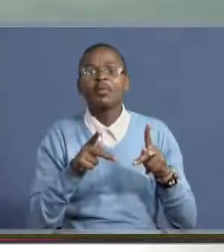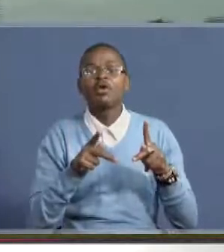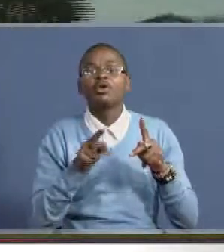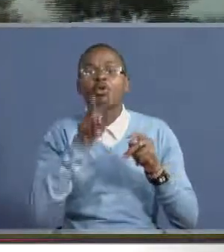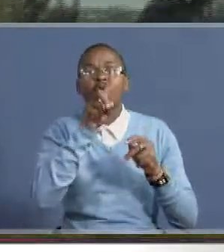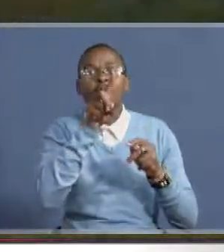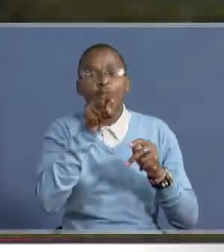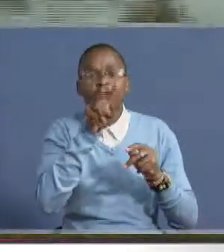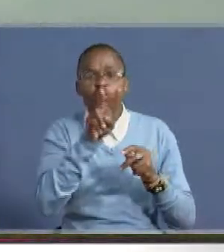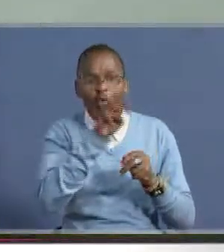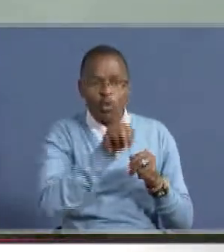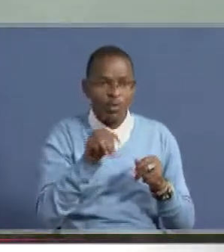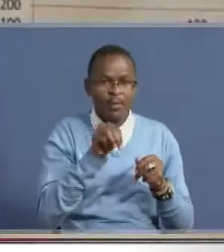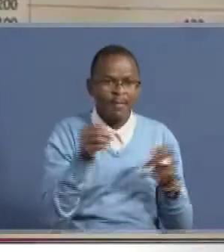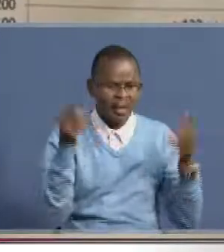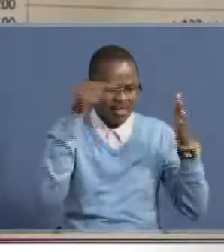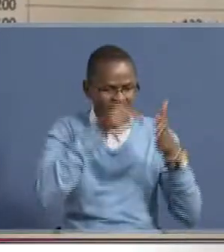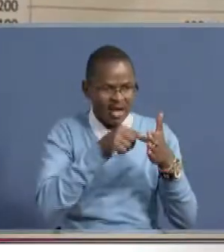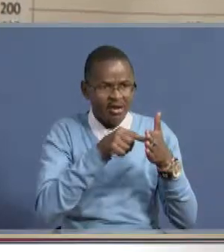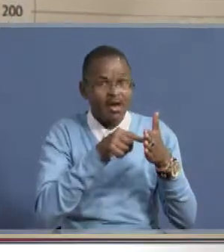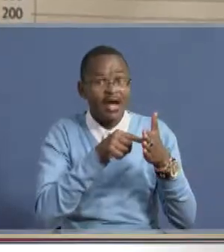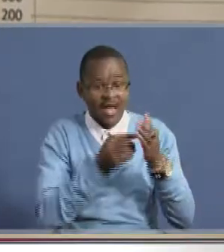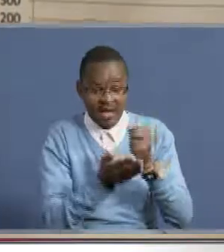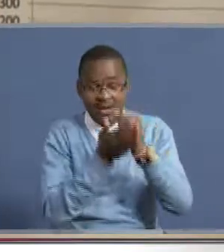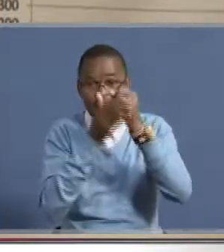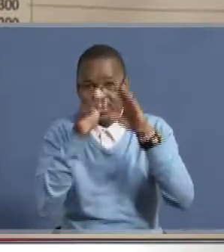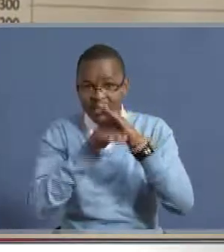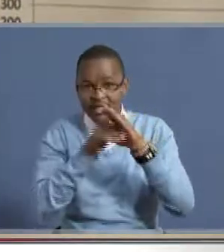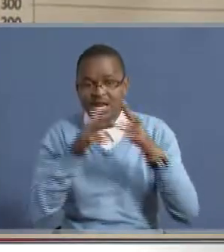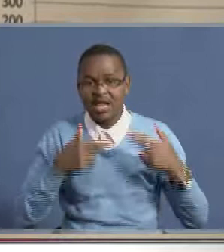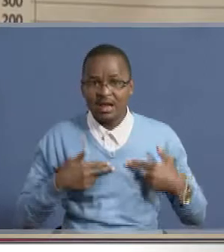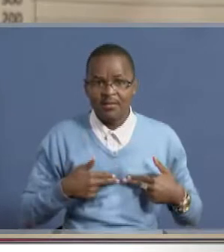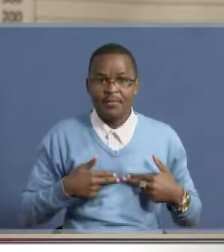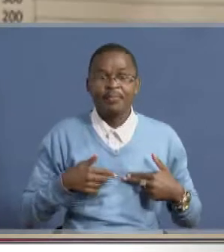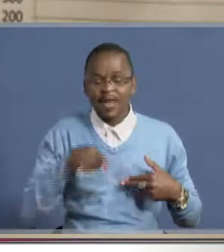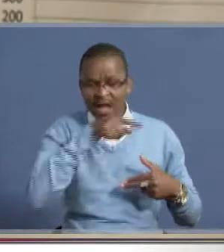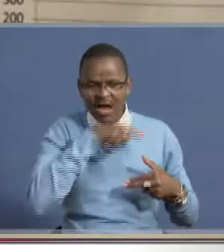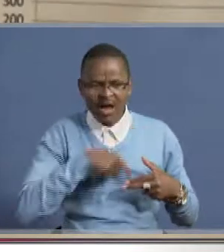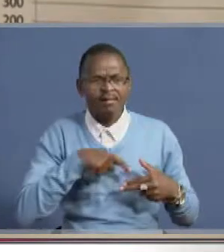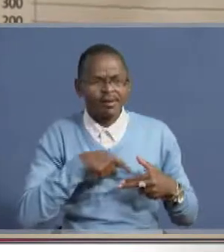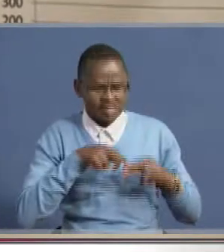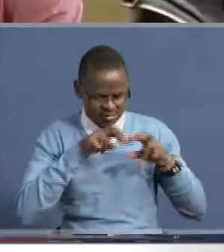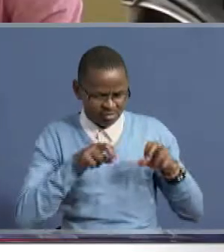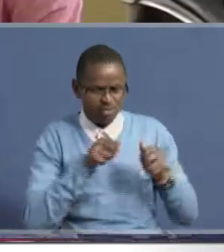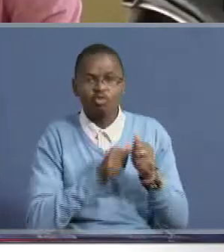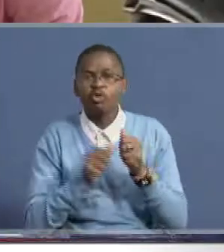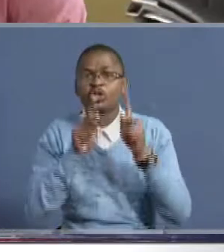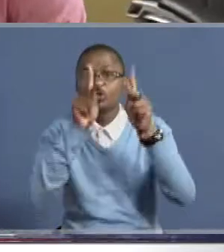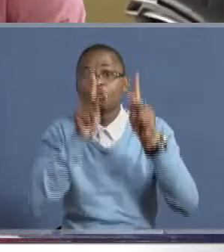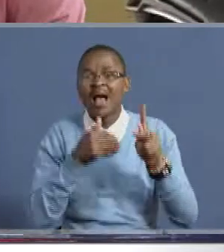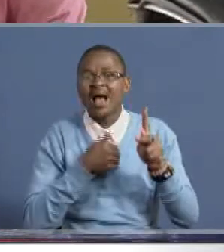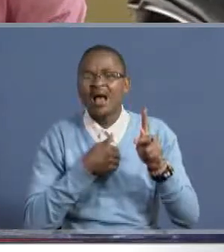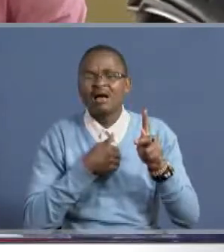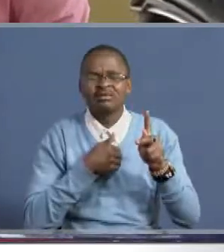1.2 million. But has their arrival cured anything in the ever-hailing health sector? Our case study being Kisumu, which has a high burden